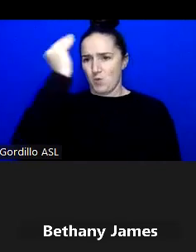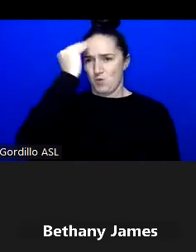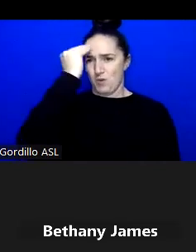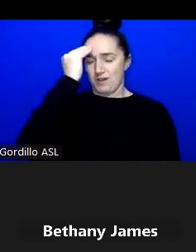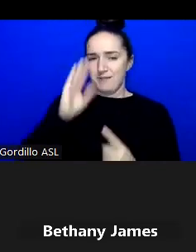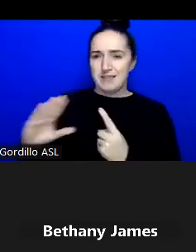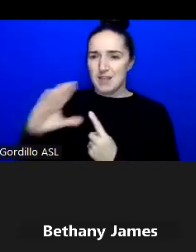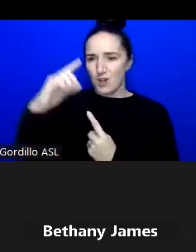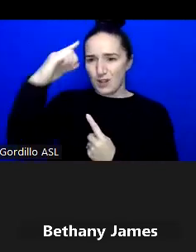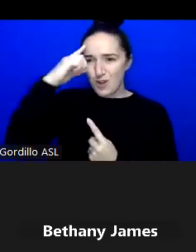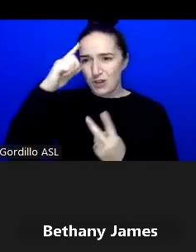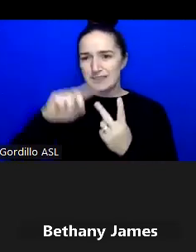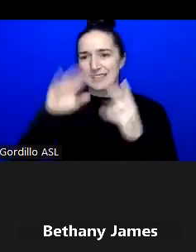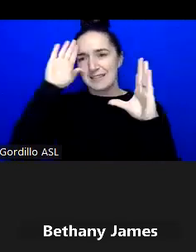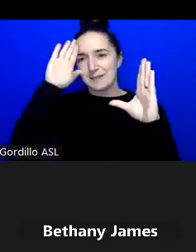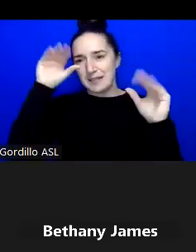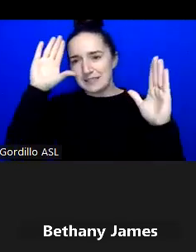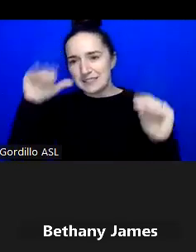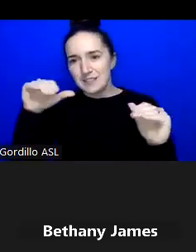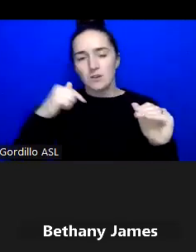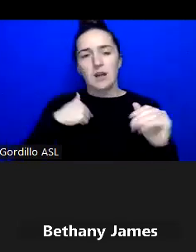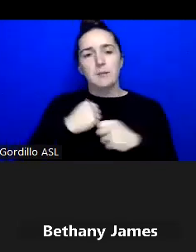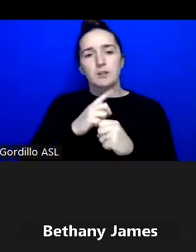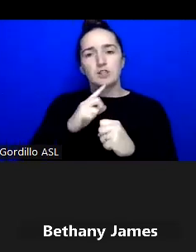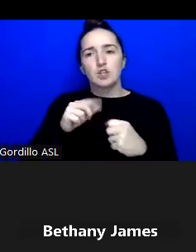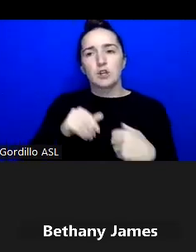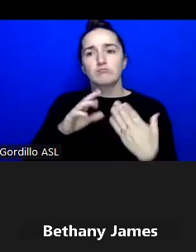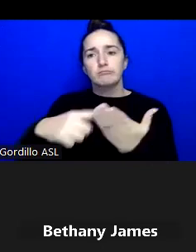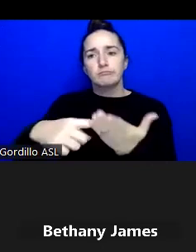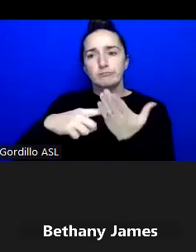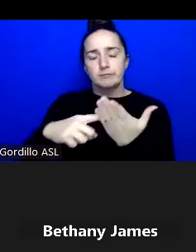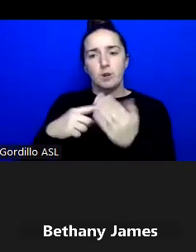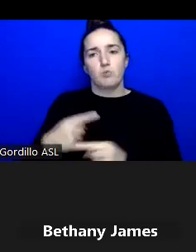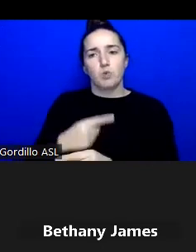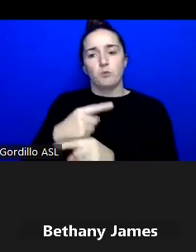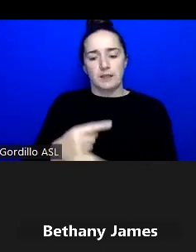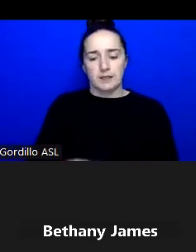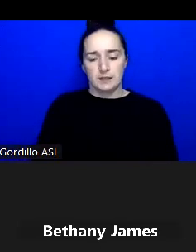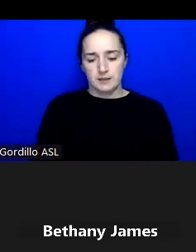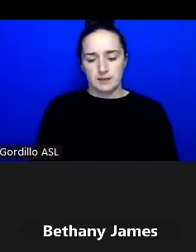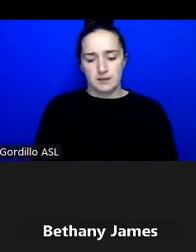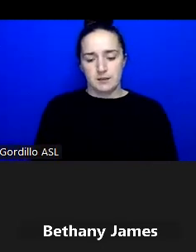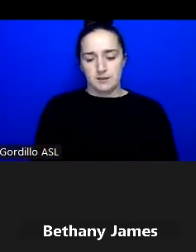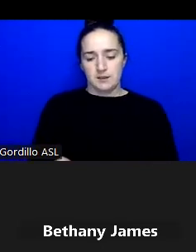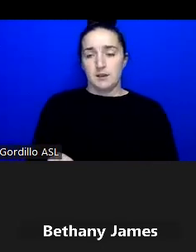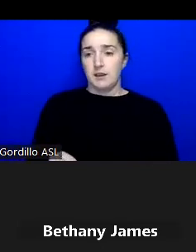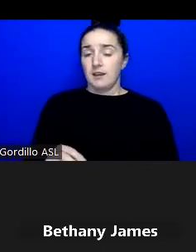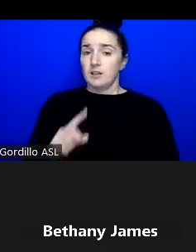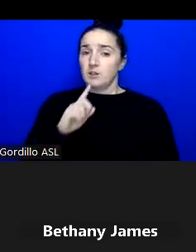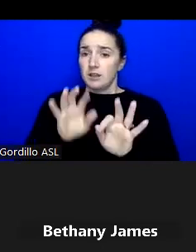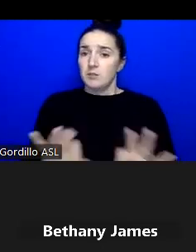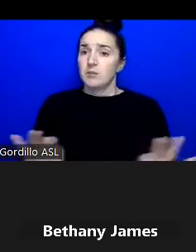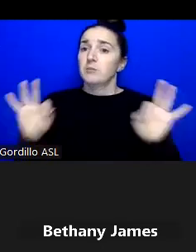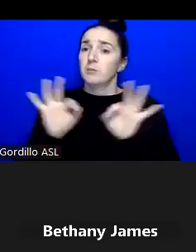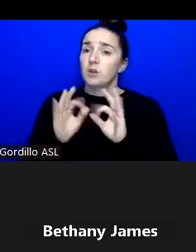and expectations are so that I can make sure that I address them appropriately. Along with that, I think it's very important that we conduct subjective